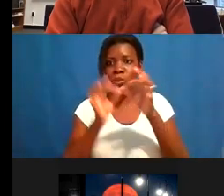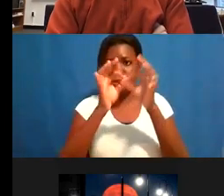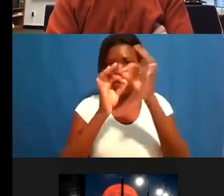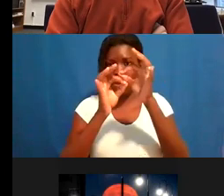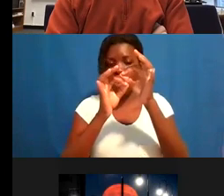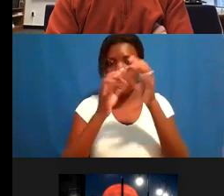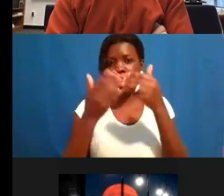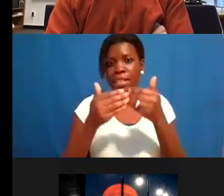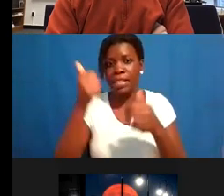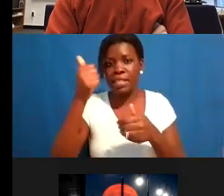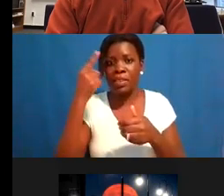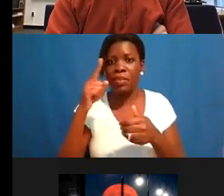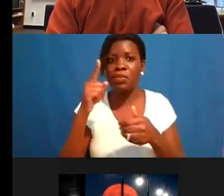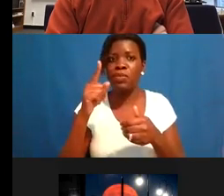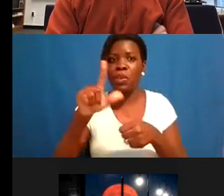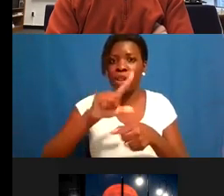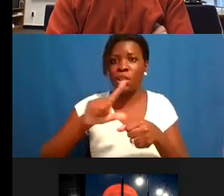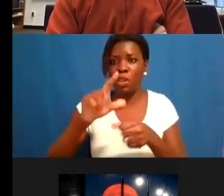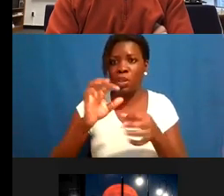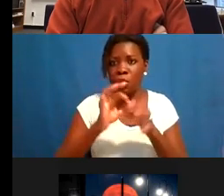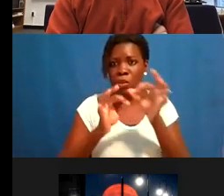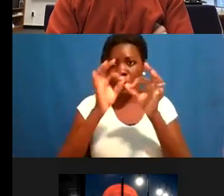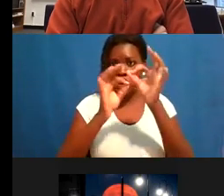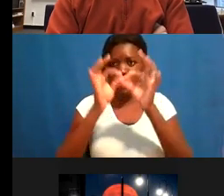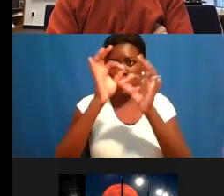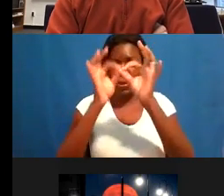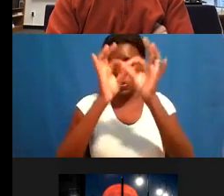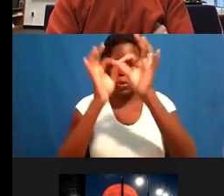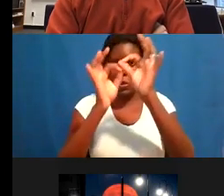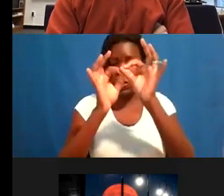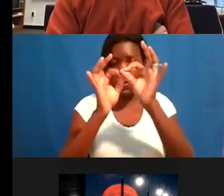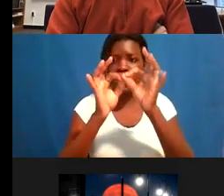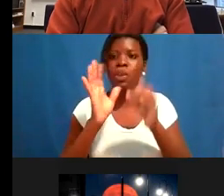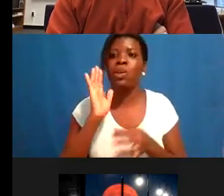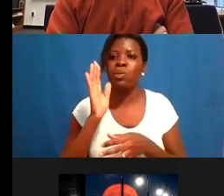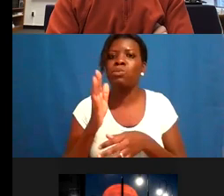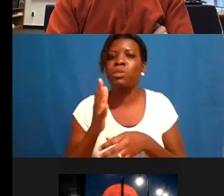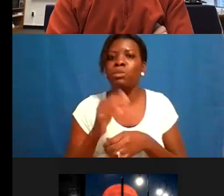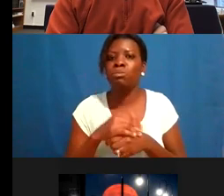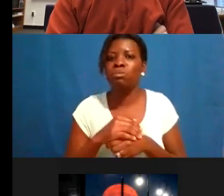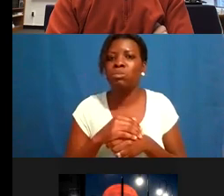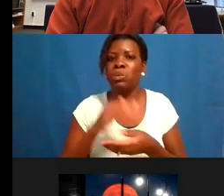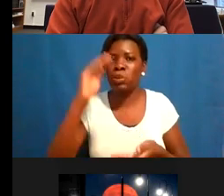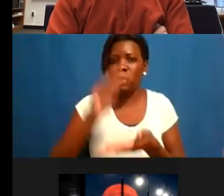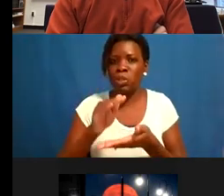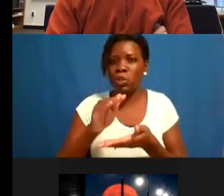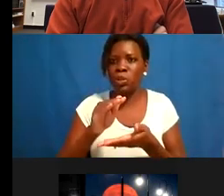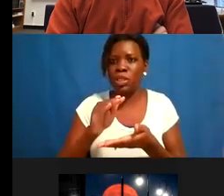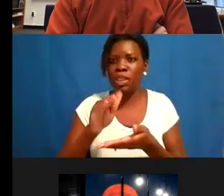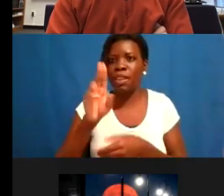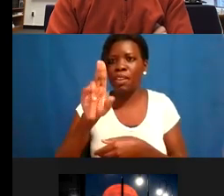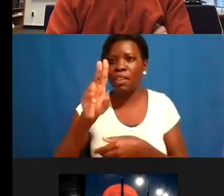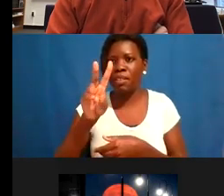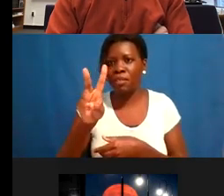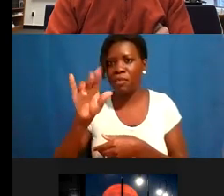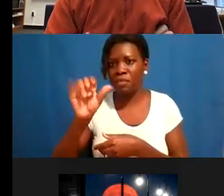easier for the liquid molecules to slide against each other. Therefore, you're effectively reducing the viscosity of the liquid